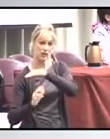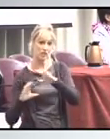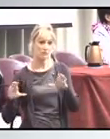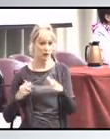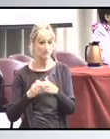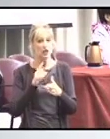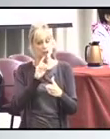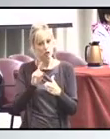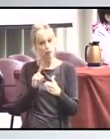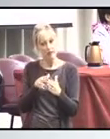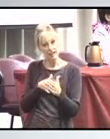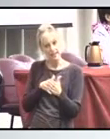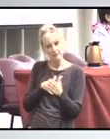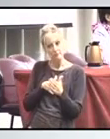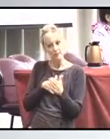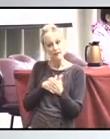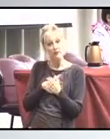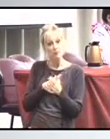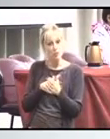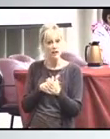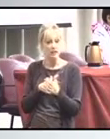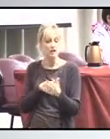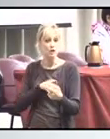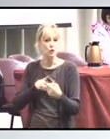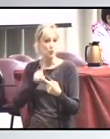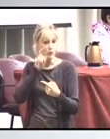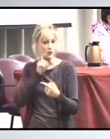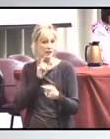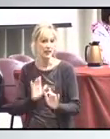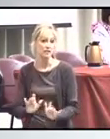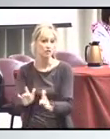our duty, I think, to find ways to bring it to them.